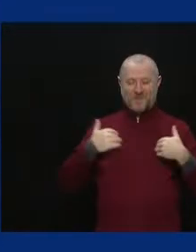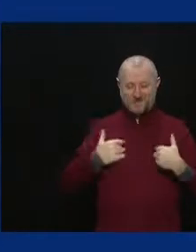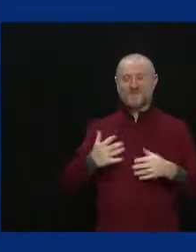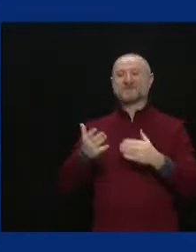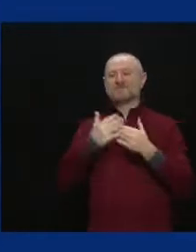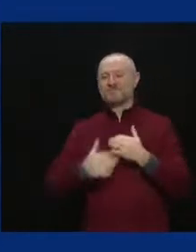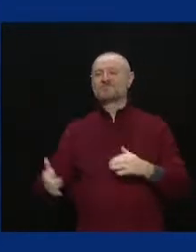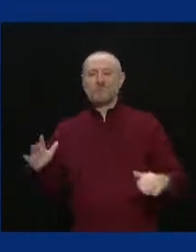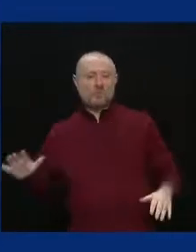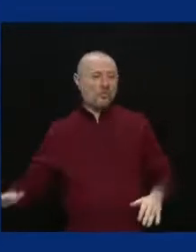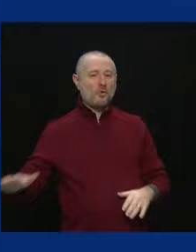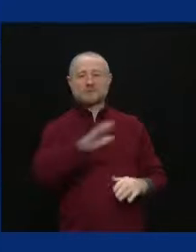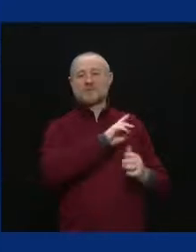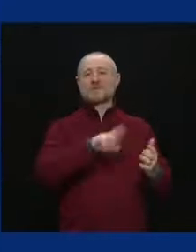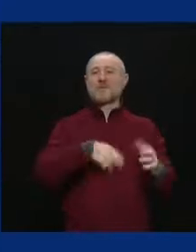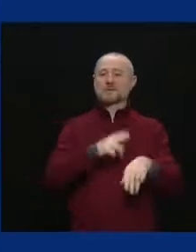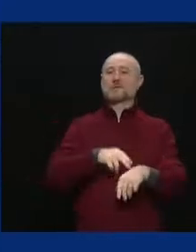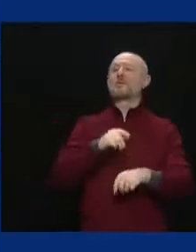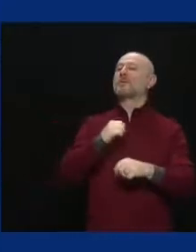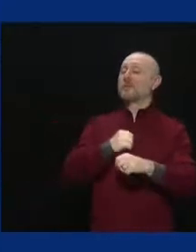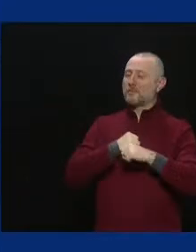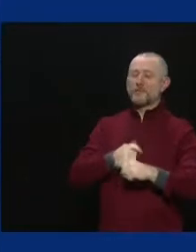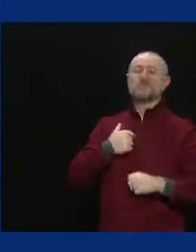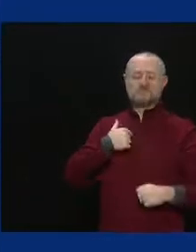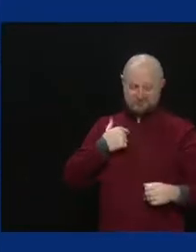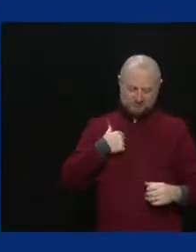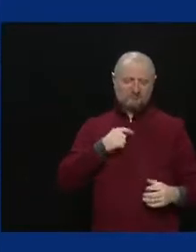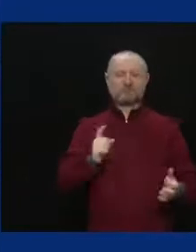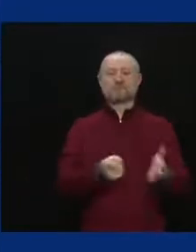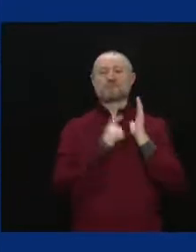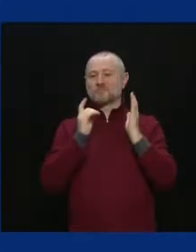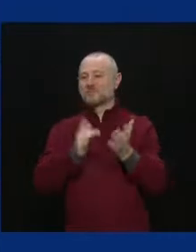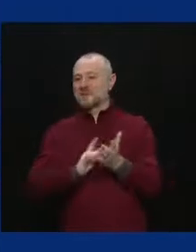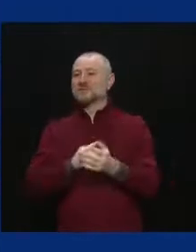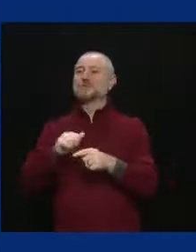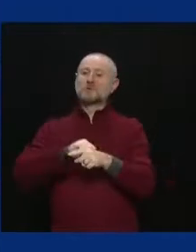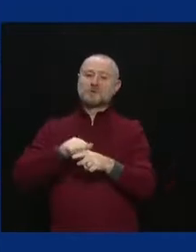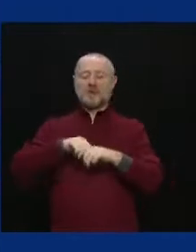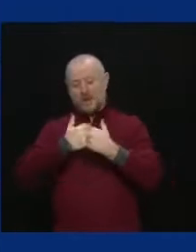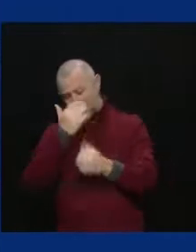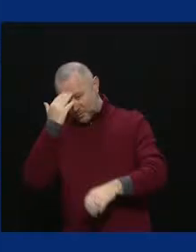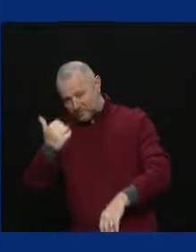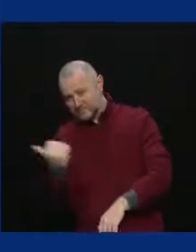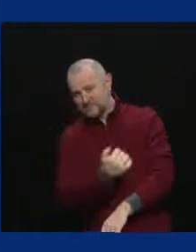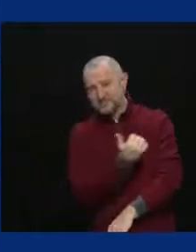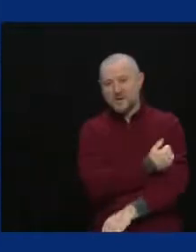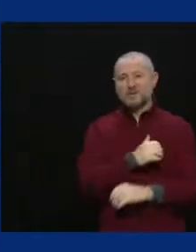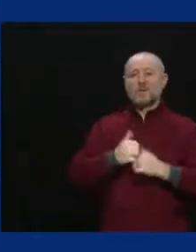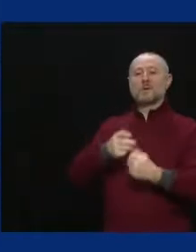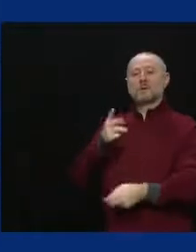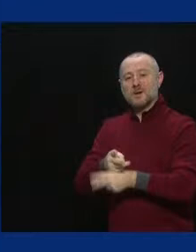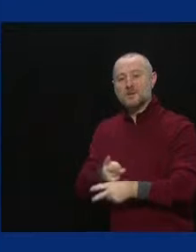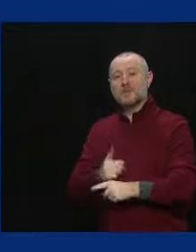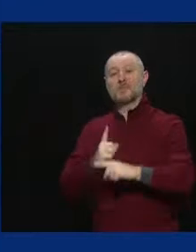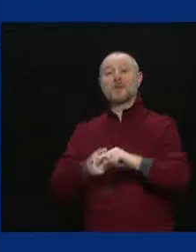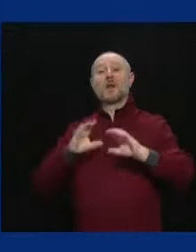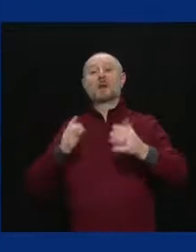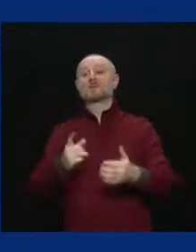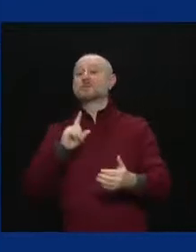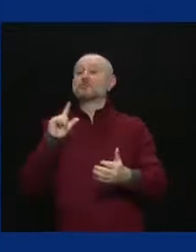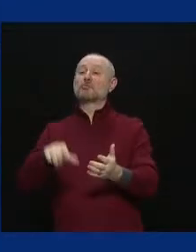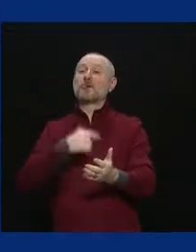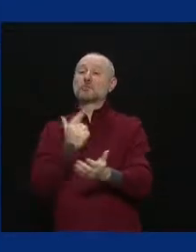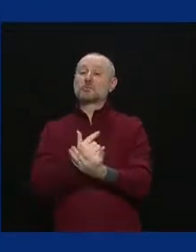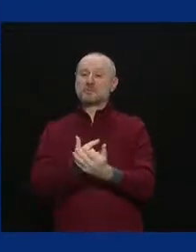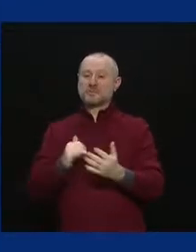to handle medical cases, administer vaccines, and our first class is going to graduate from that training in a matter of a couple